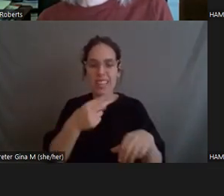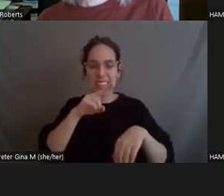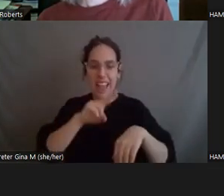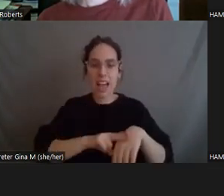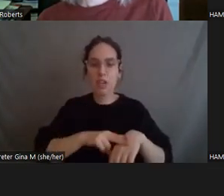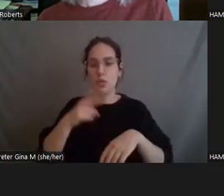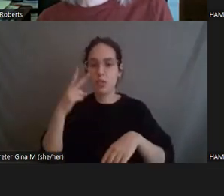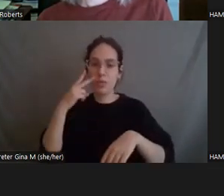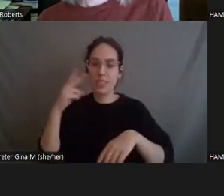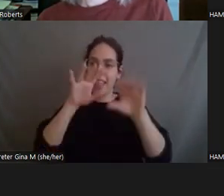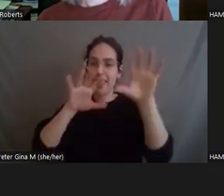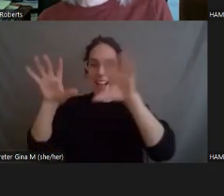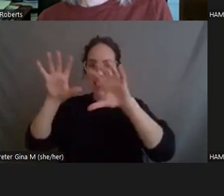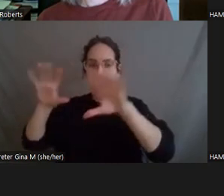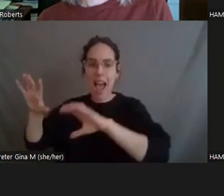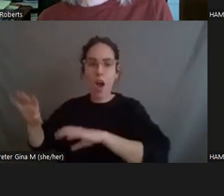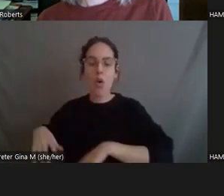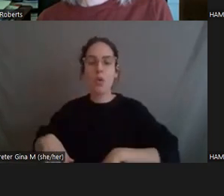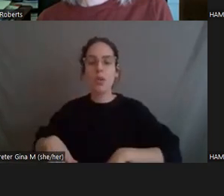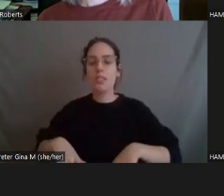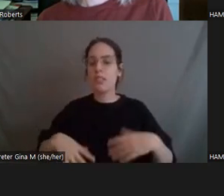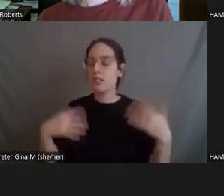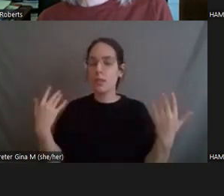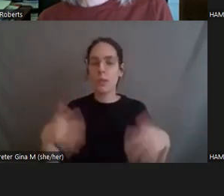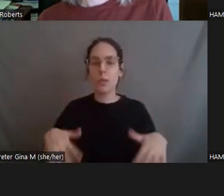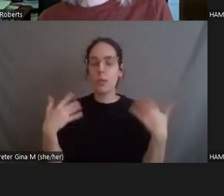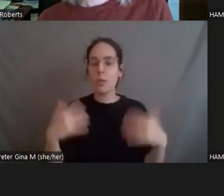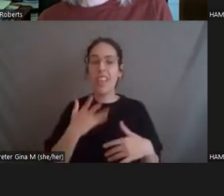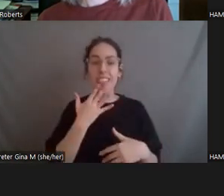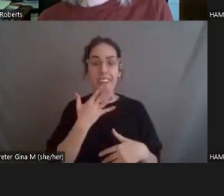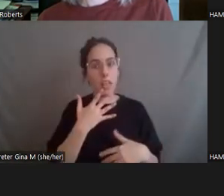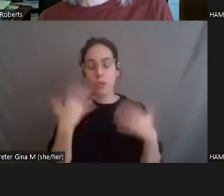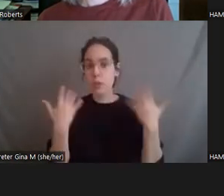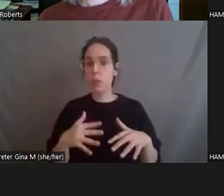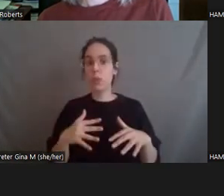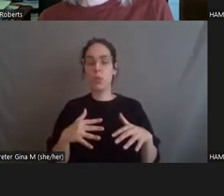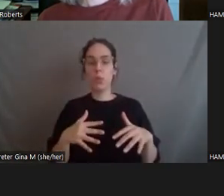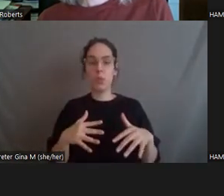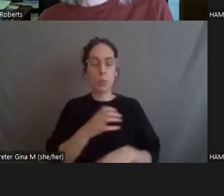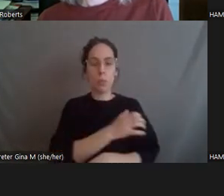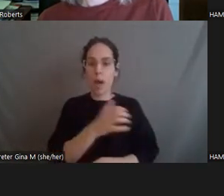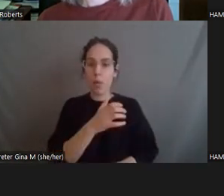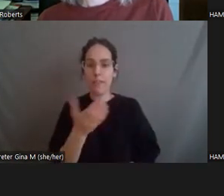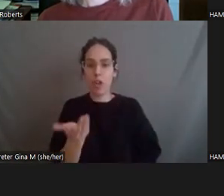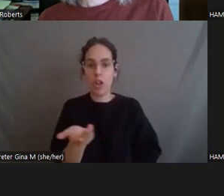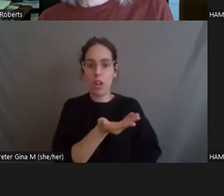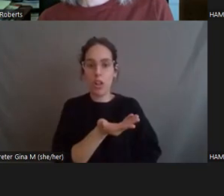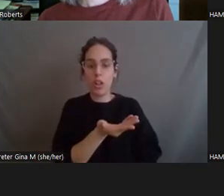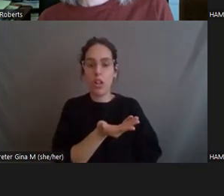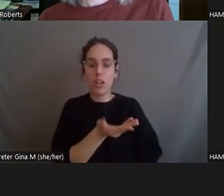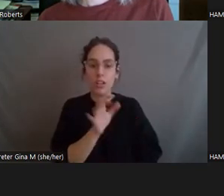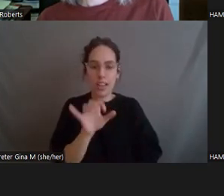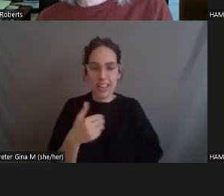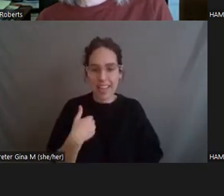And the color palette that you use for this one too, I think is very striking to me. It's very, you know, powerful, even being very cool blues